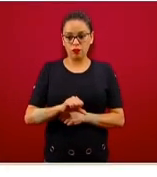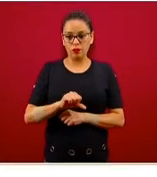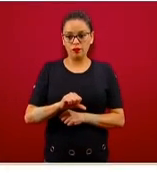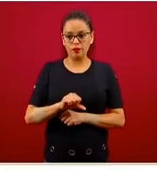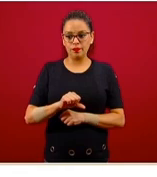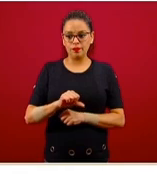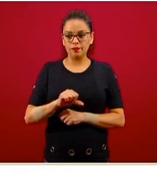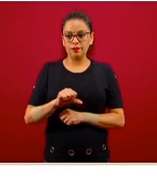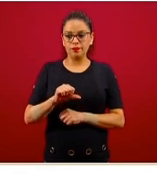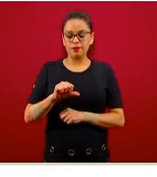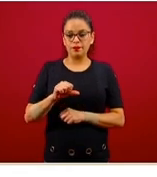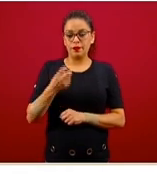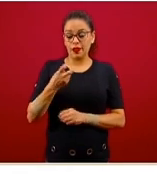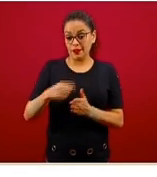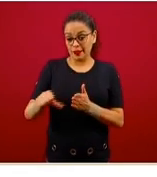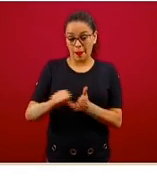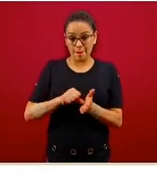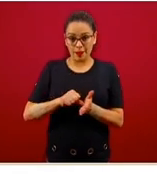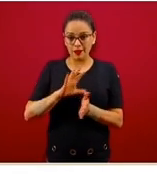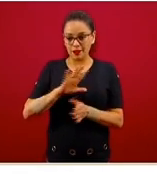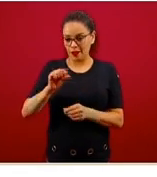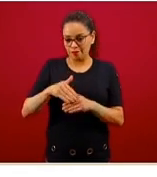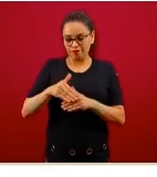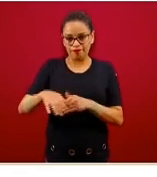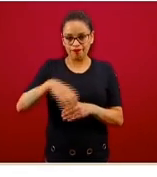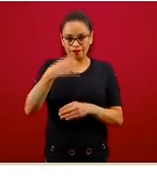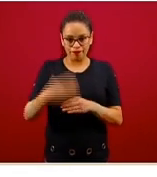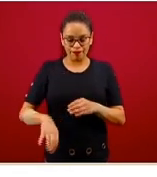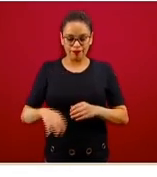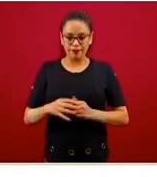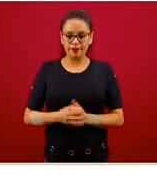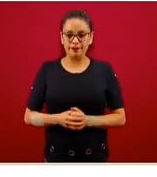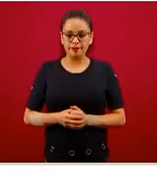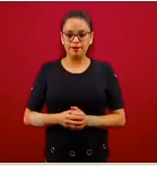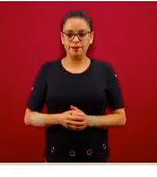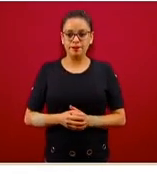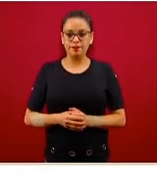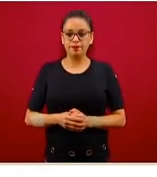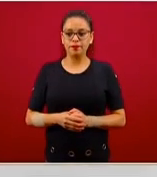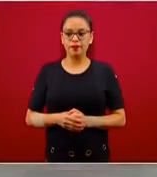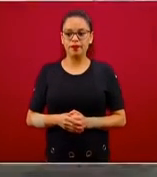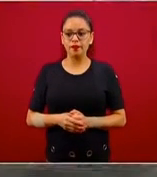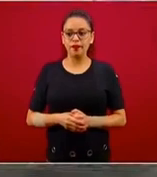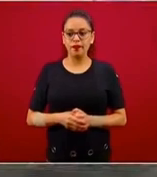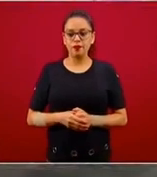the... Este mes. Today is April 29th. We're about to finish this